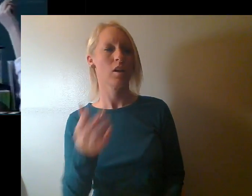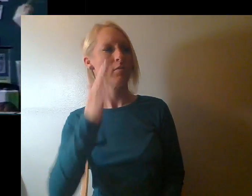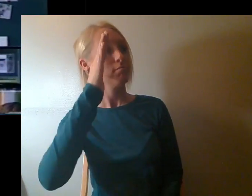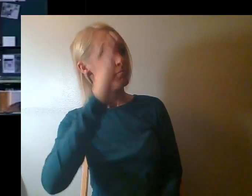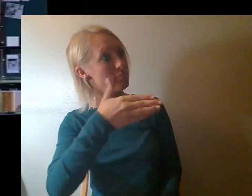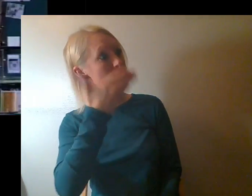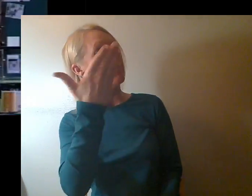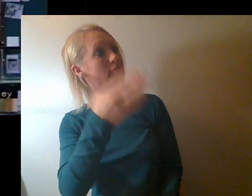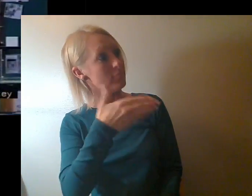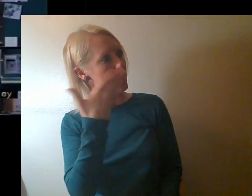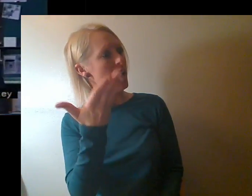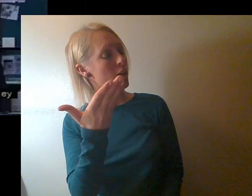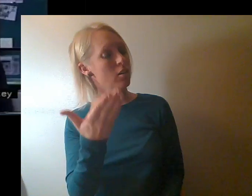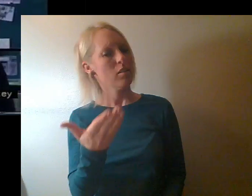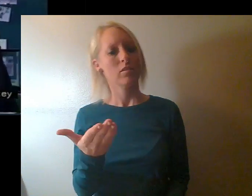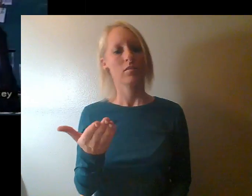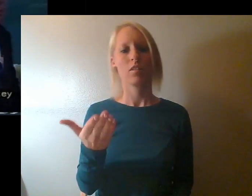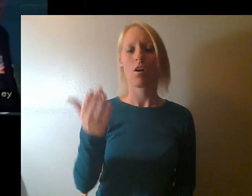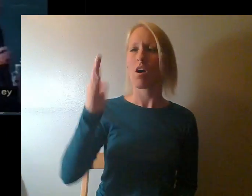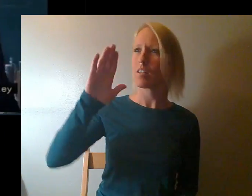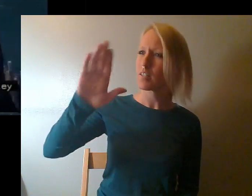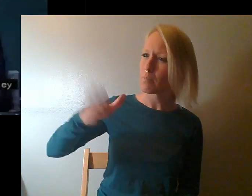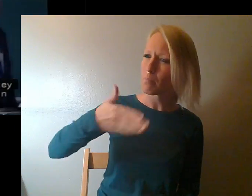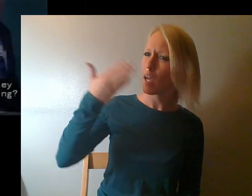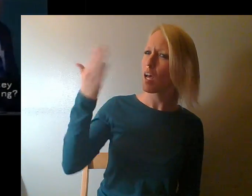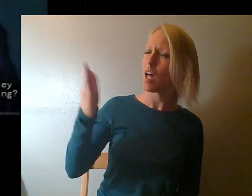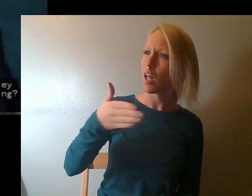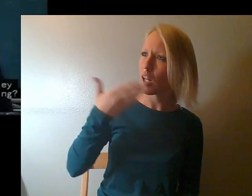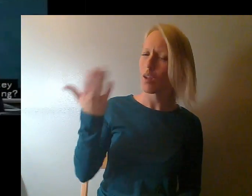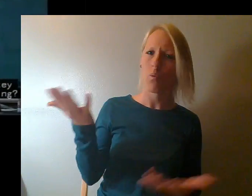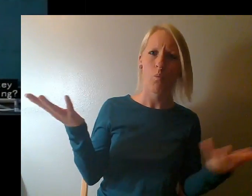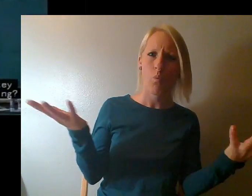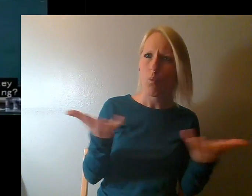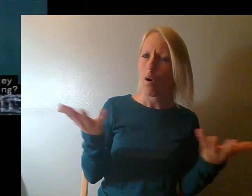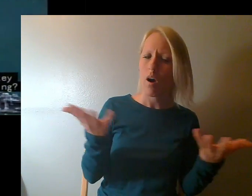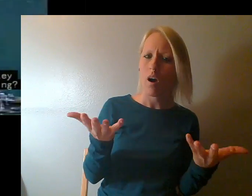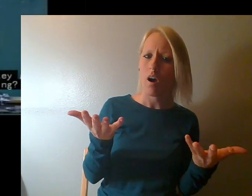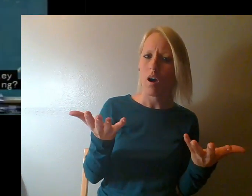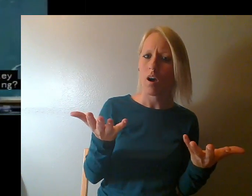What do you smell? When you smell that turkey cooking, what are you smelling?